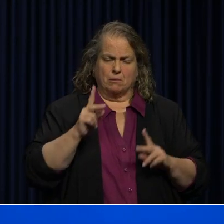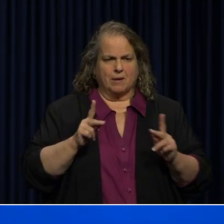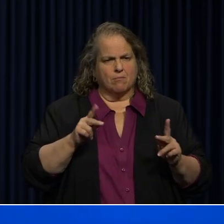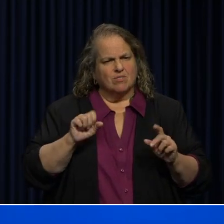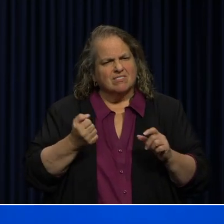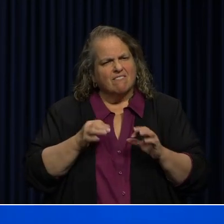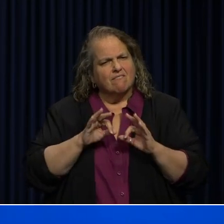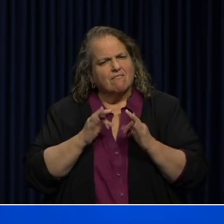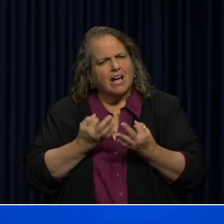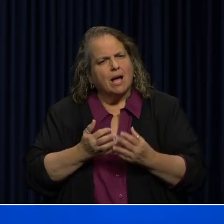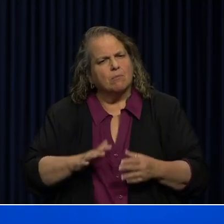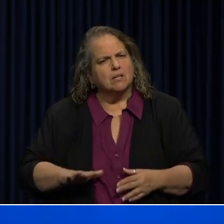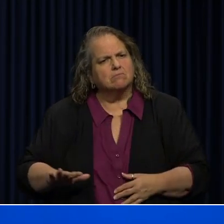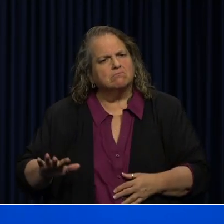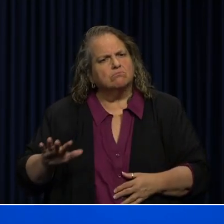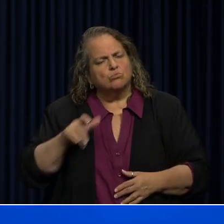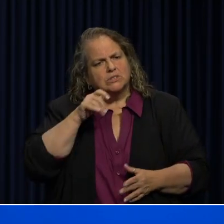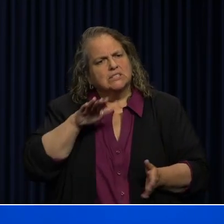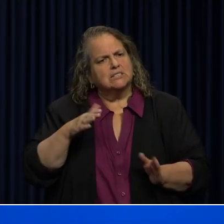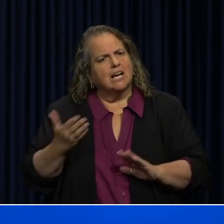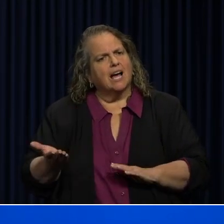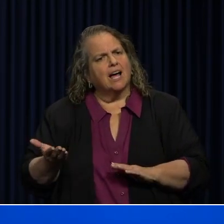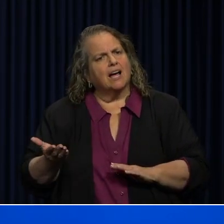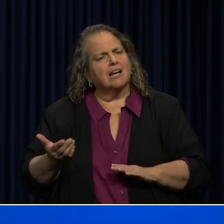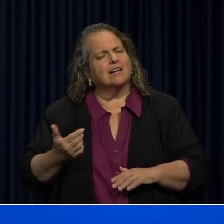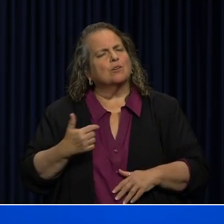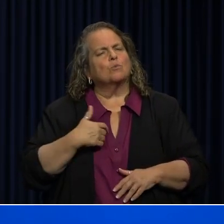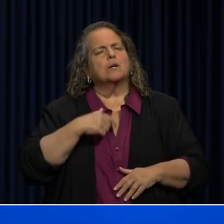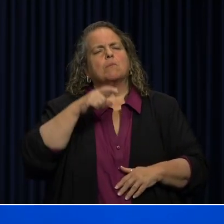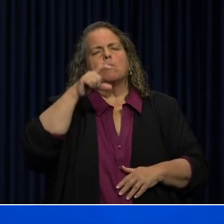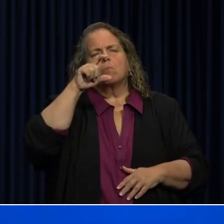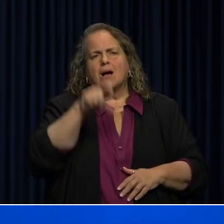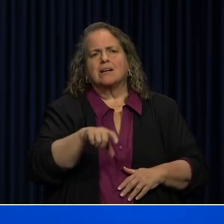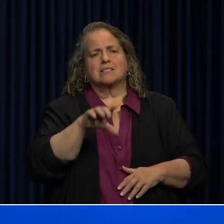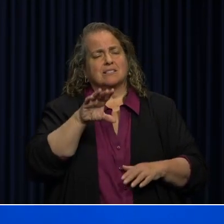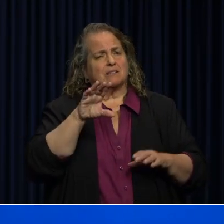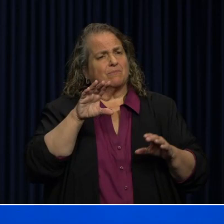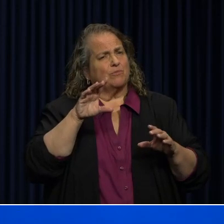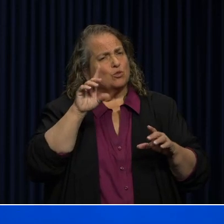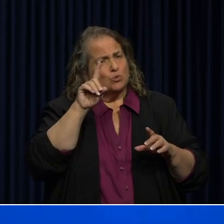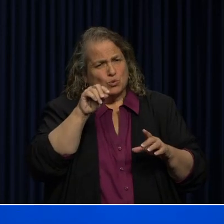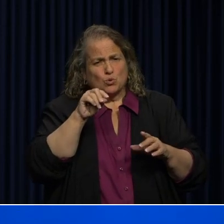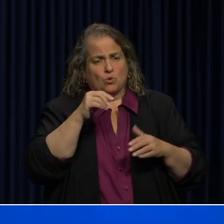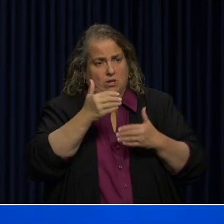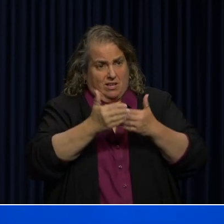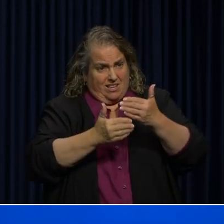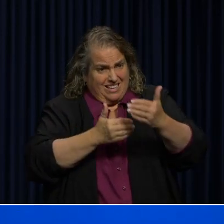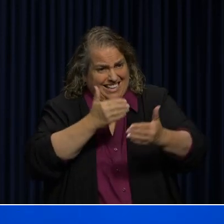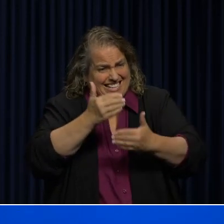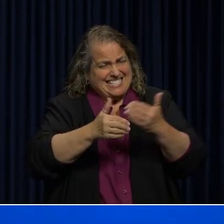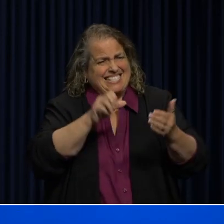and we got to do this safely. We got to move forward safely.